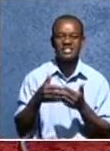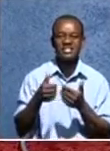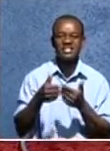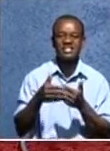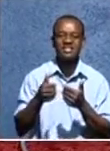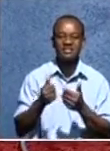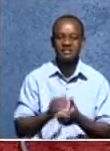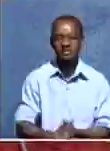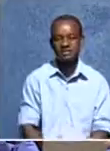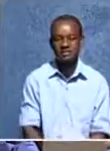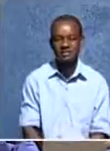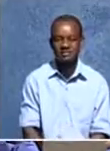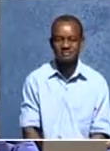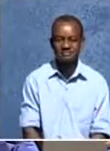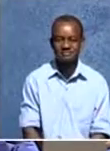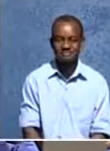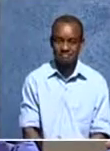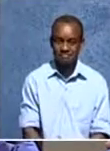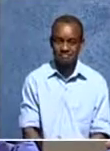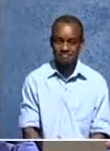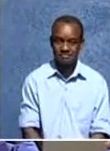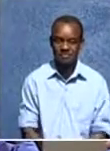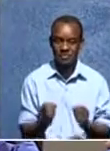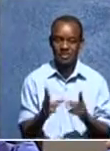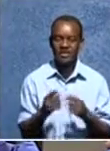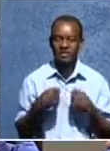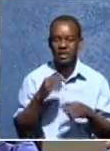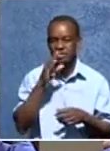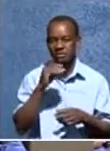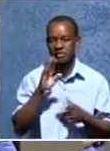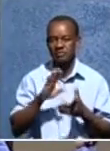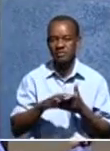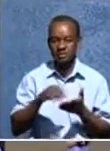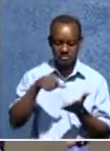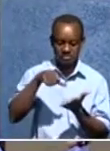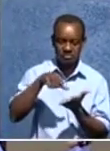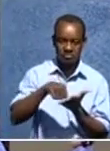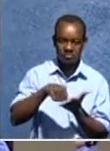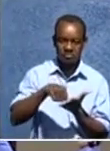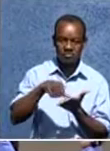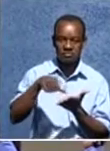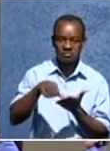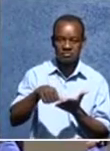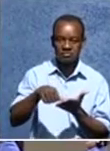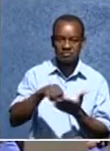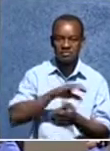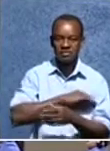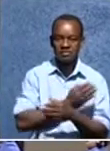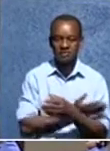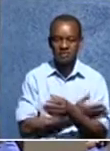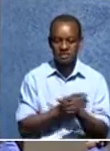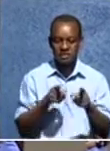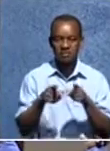how easy it is. We want to talk to you about issues of pricing. We would like to talk to you about affordability, etc. But while we're talking about competition